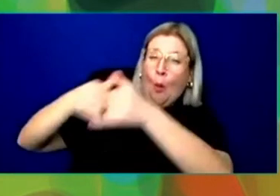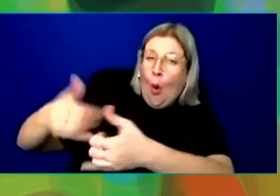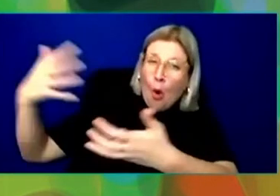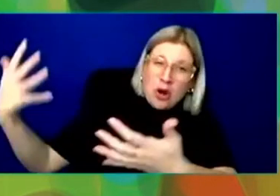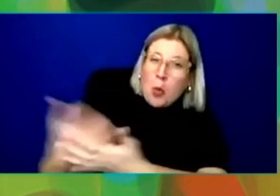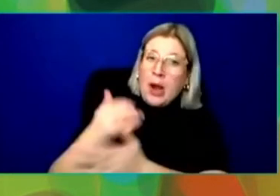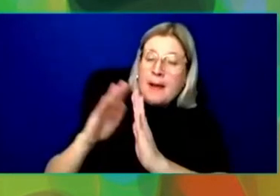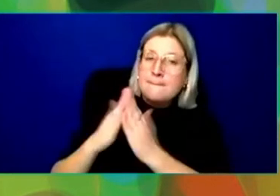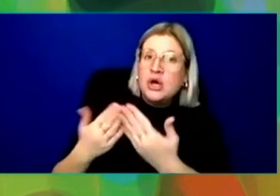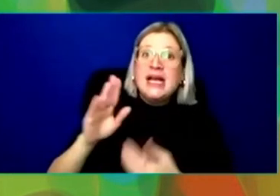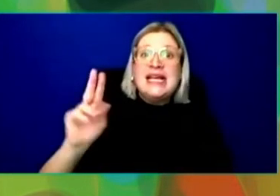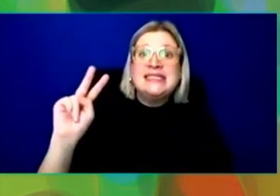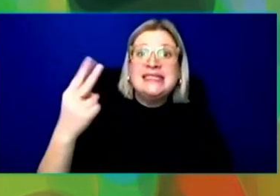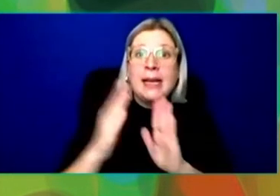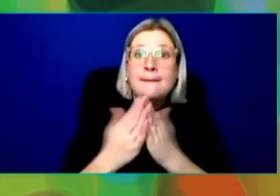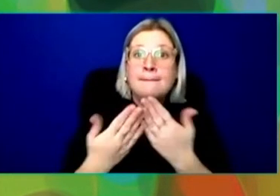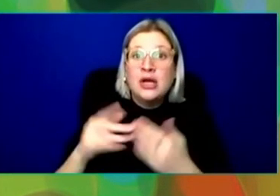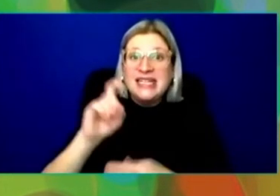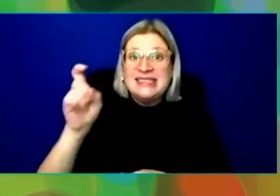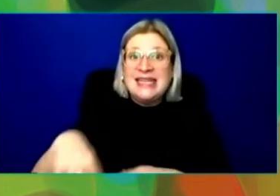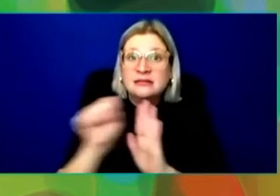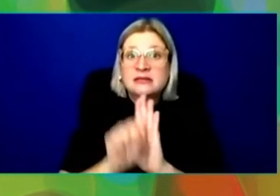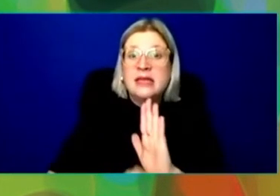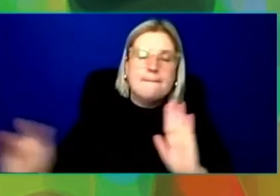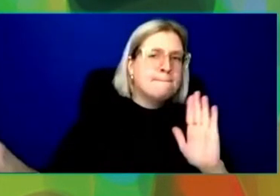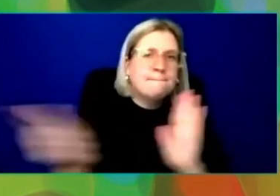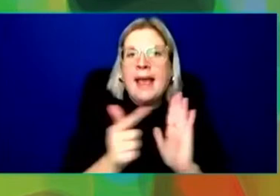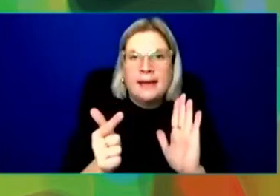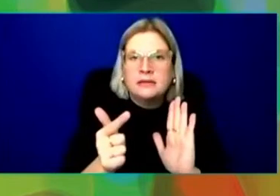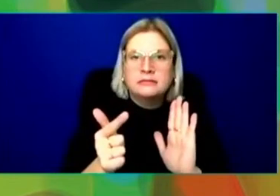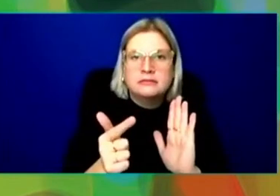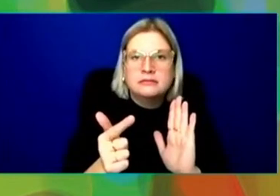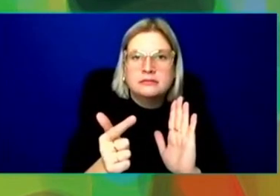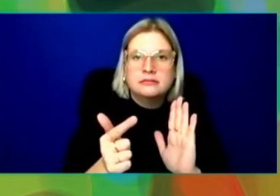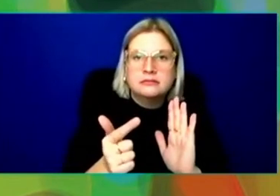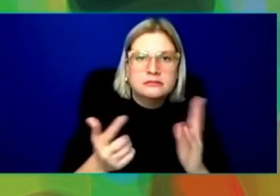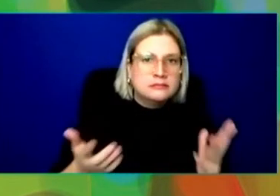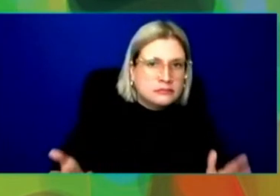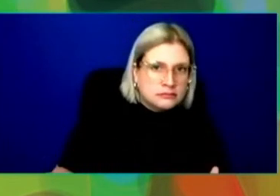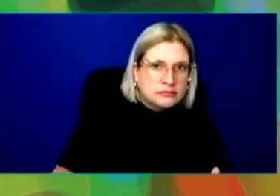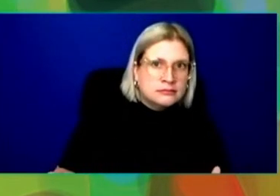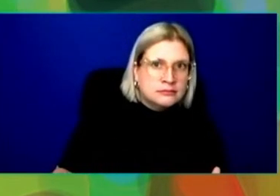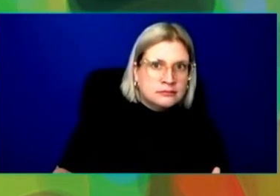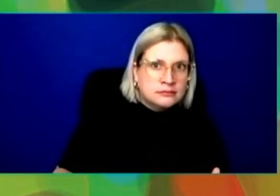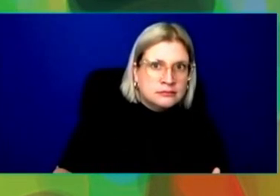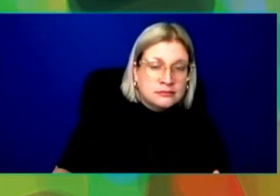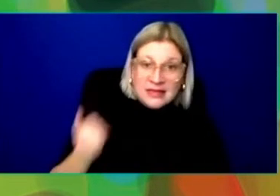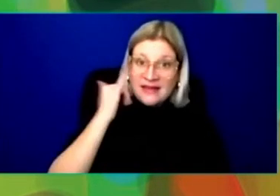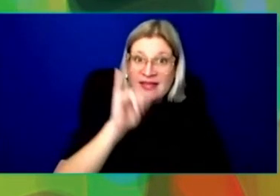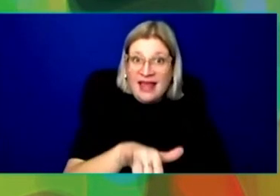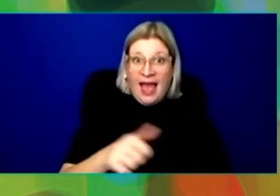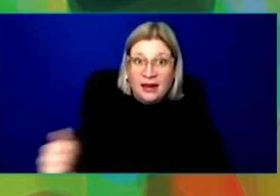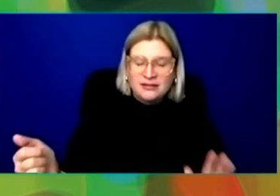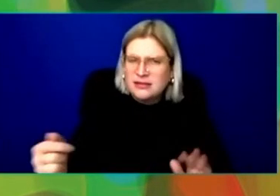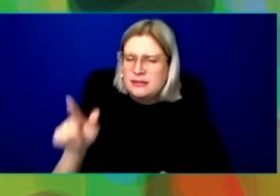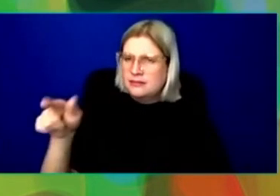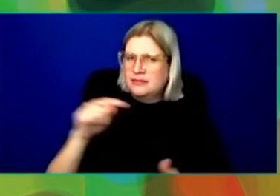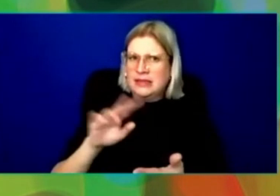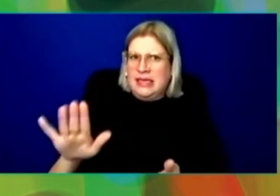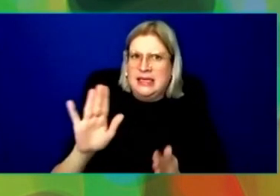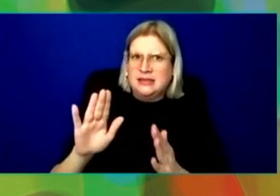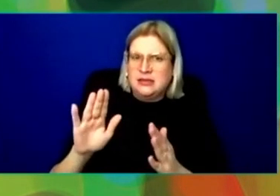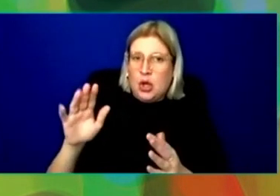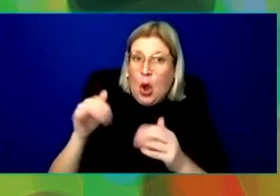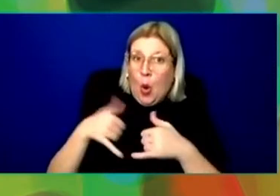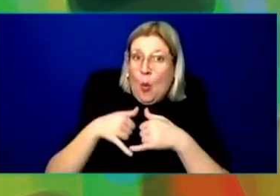was banned in Texas, right? Yeah. And so if we understand then the way in which, yes, we are talking